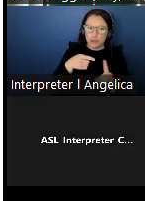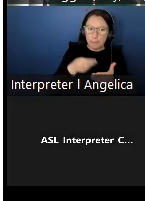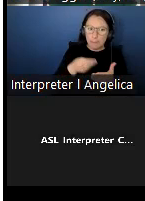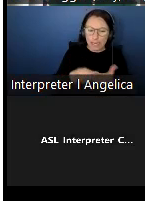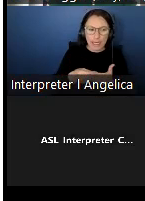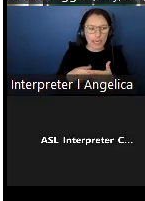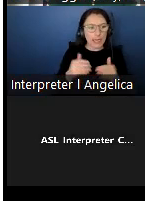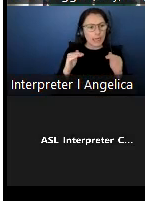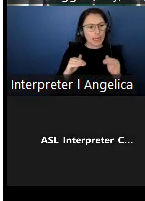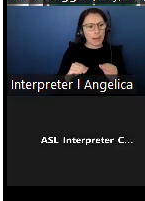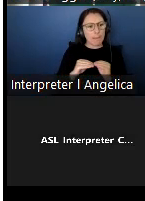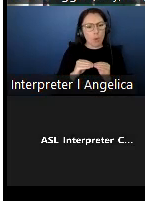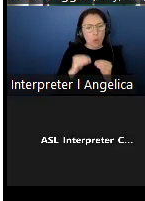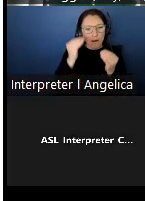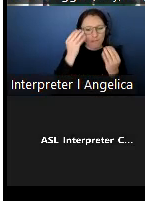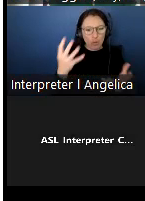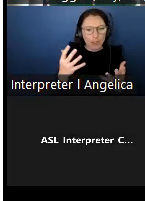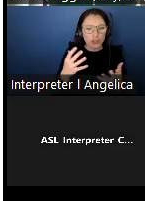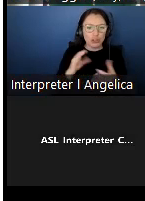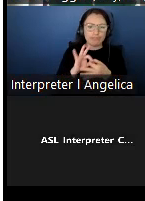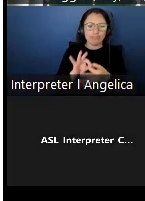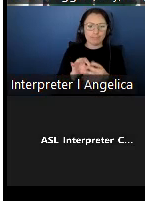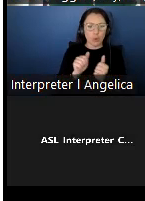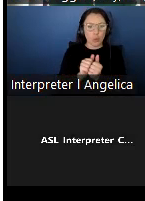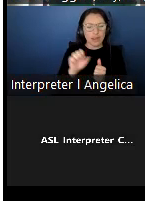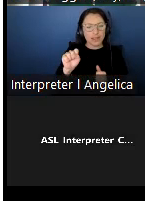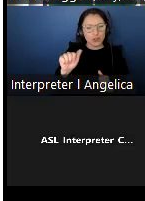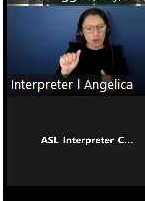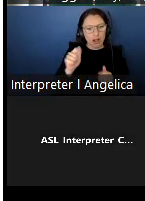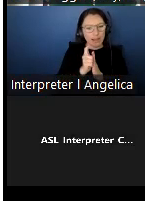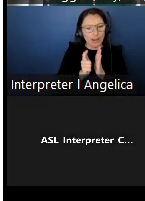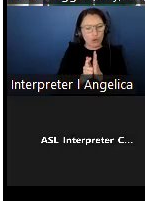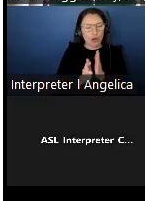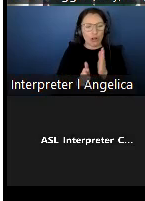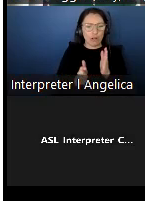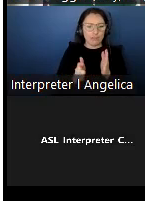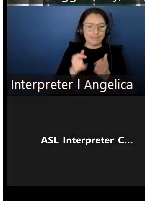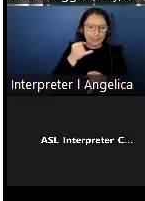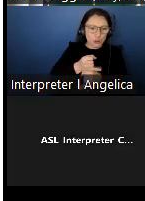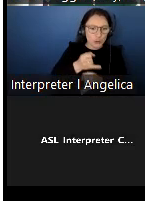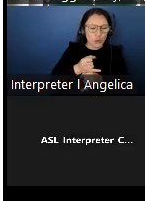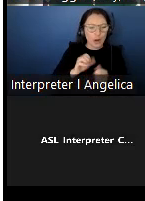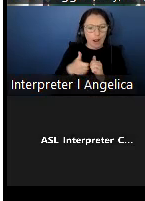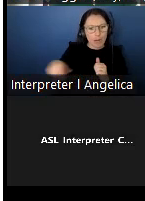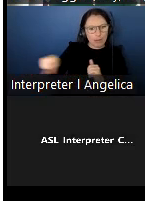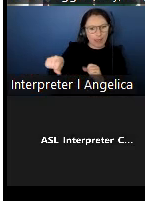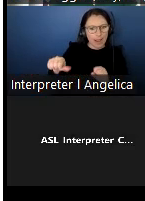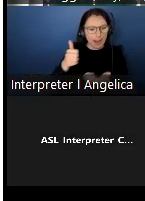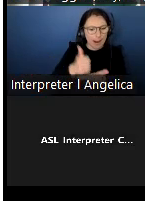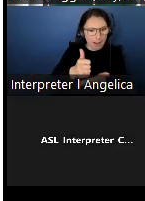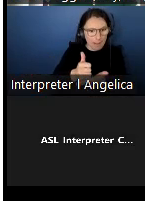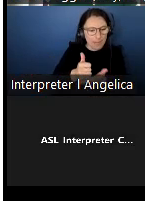information on the Sexual Assault Legal Institute and what they can do to help when it comes to survivors and finances. And